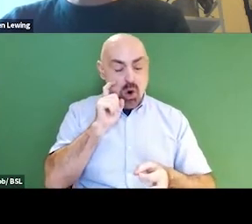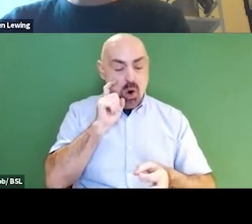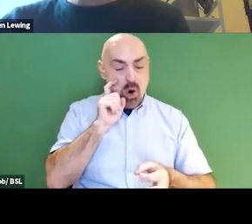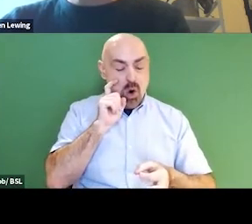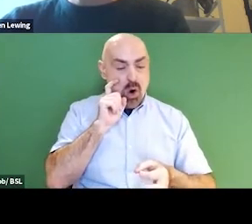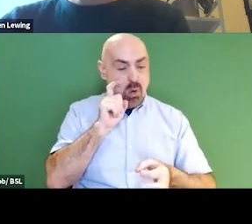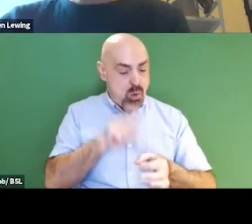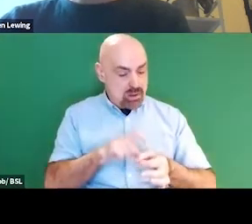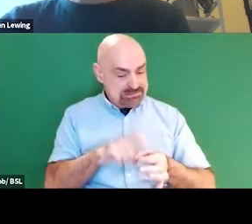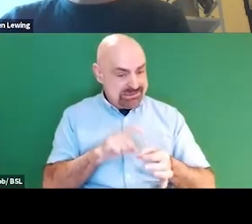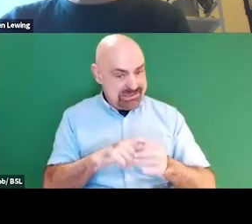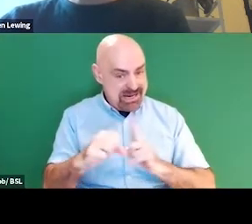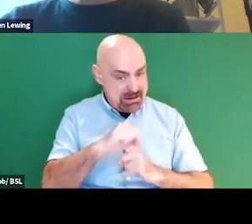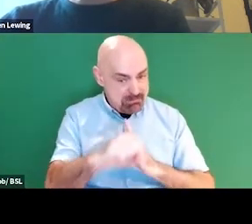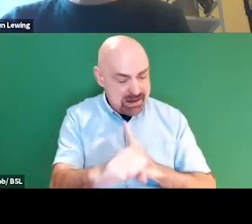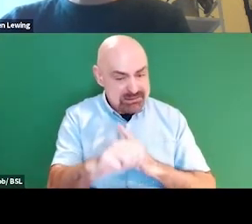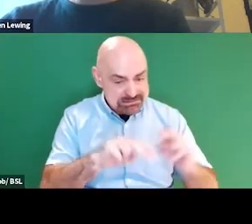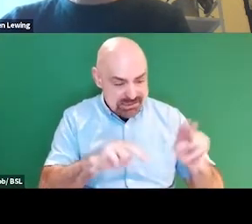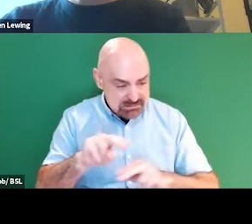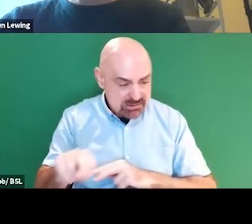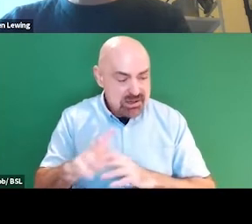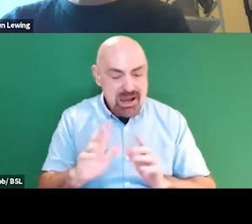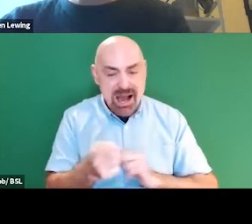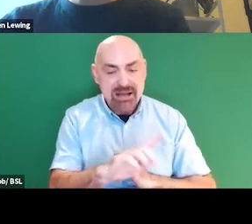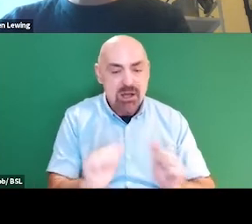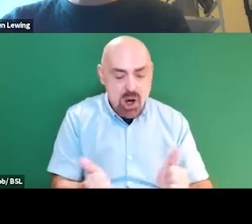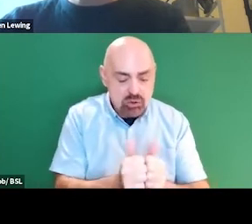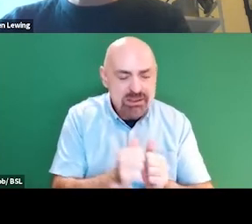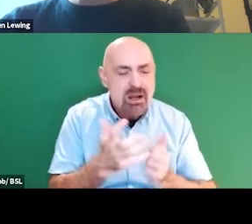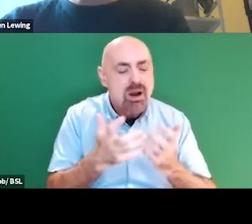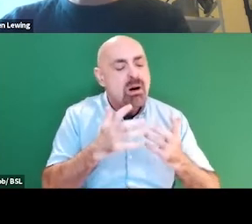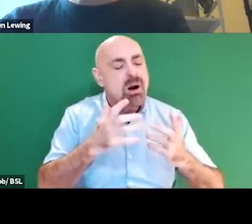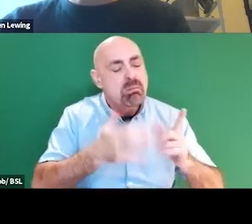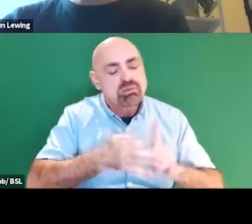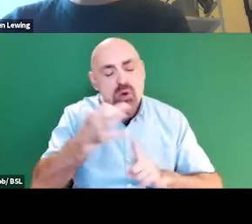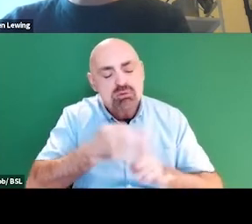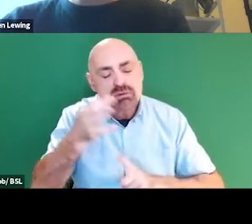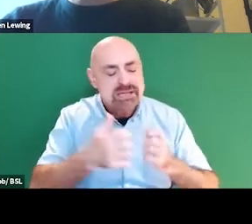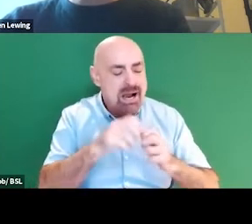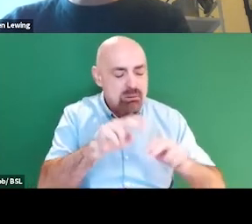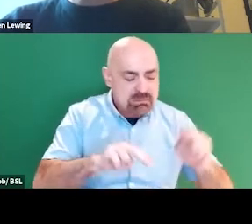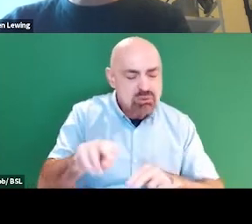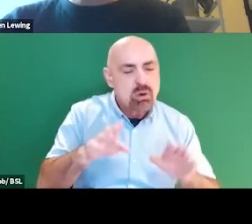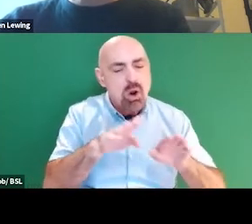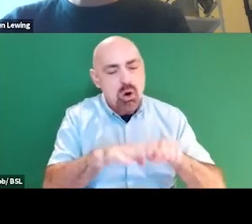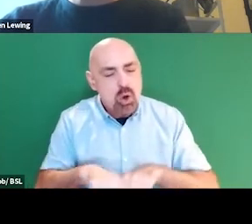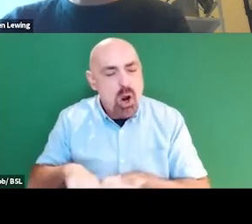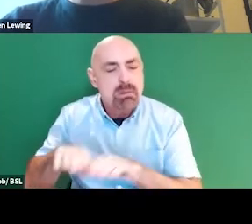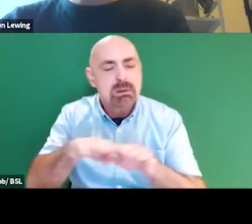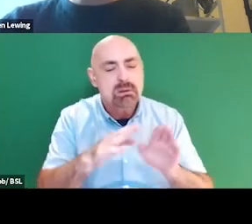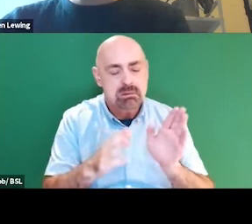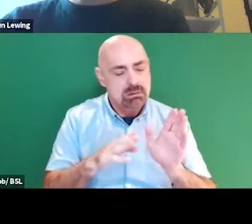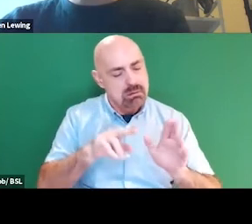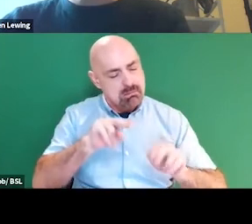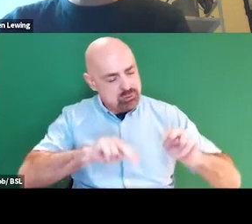change tool. And it includes agreeing how progress will be measured using common metrics where these are available